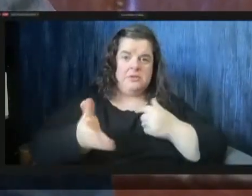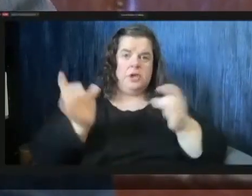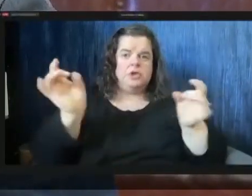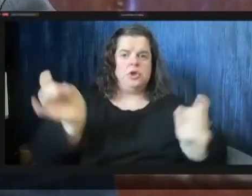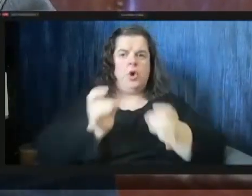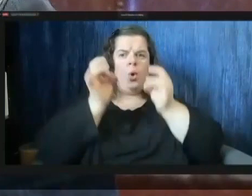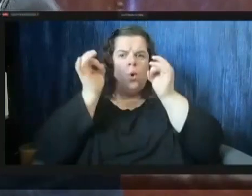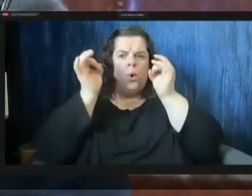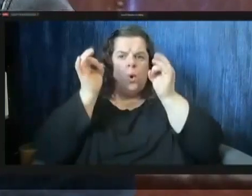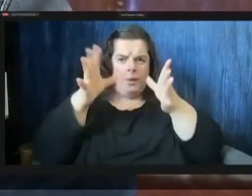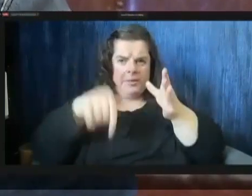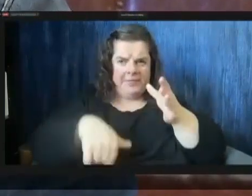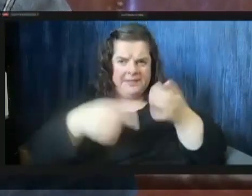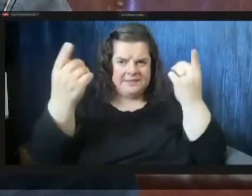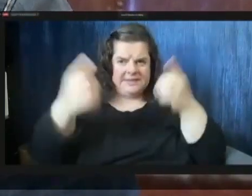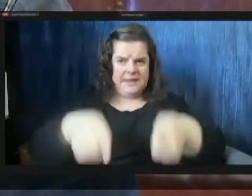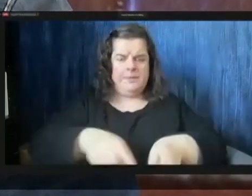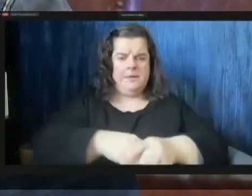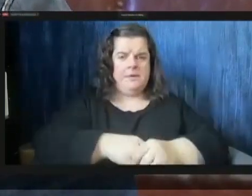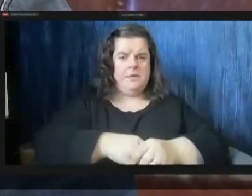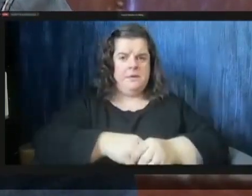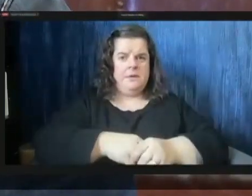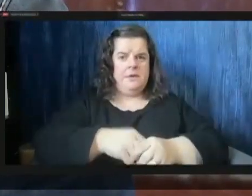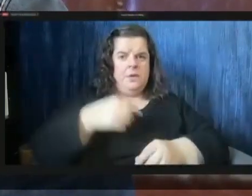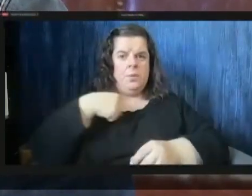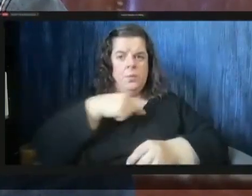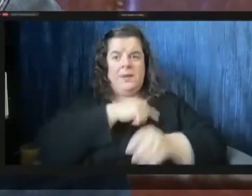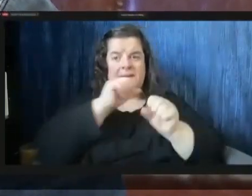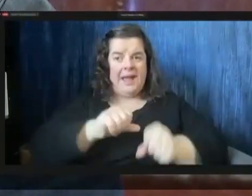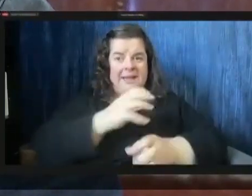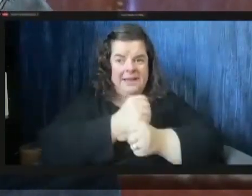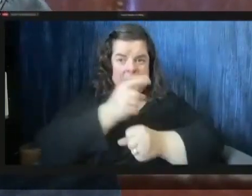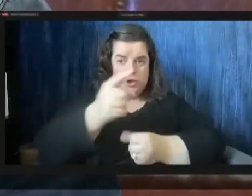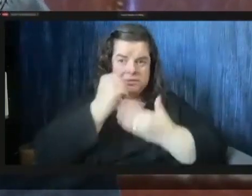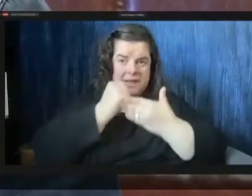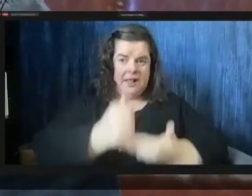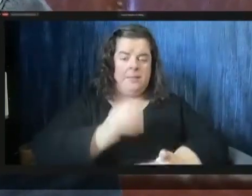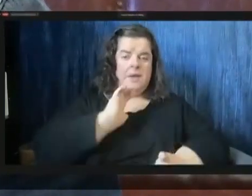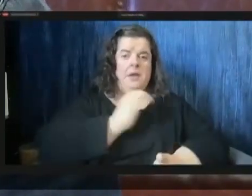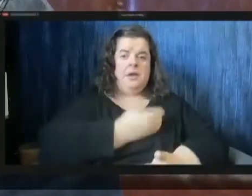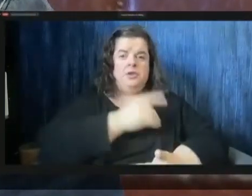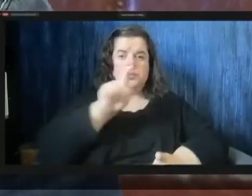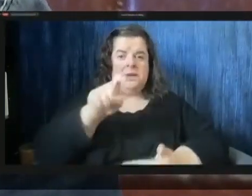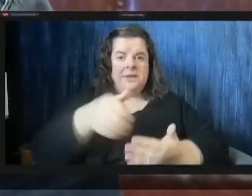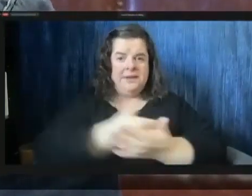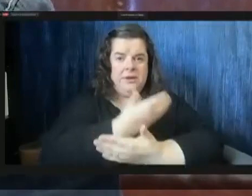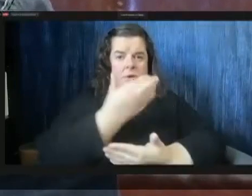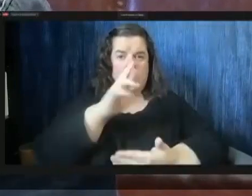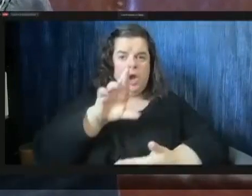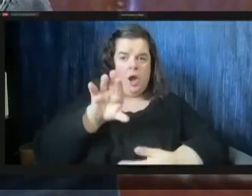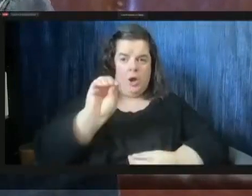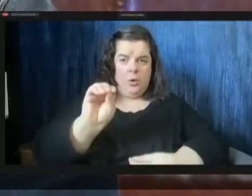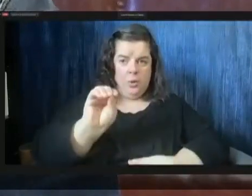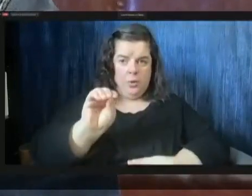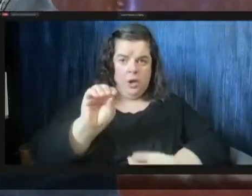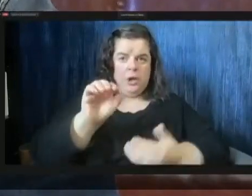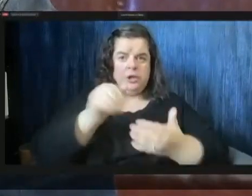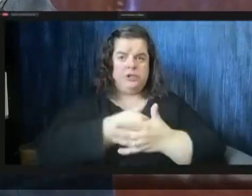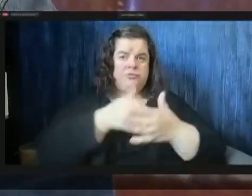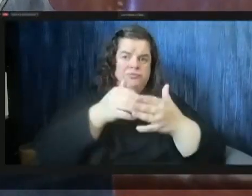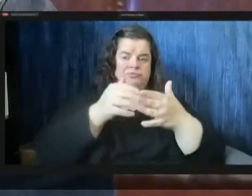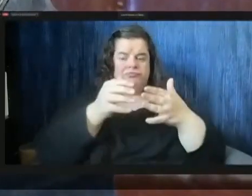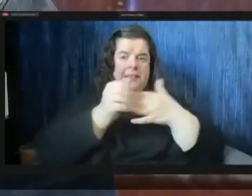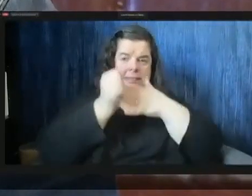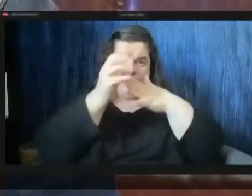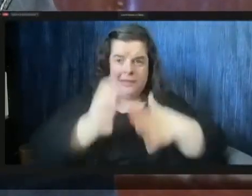horrible that this has happened. How do we get you all's help, city council? Because we need a new RCO, a new regime